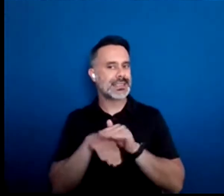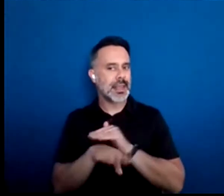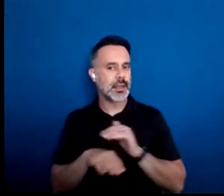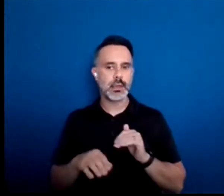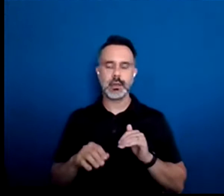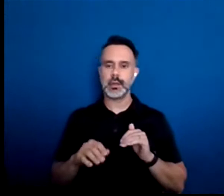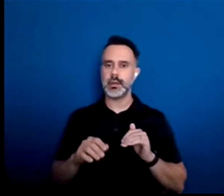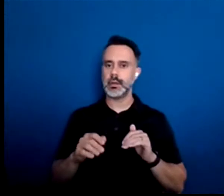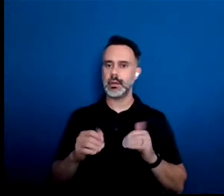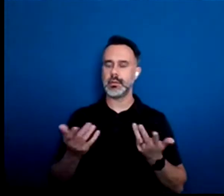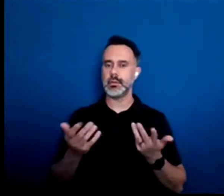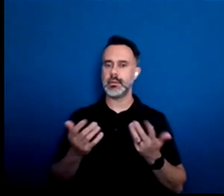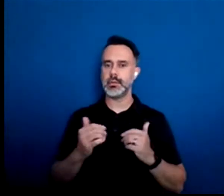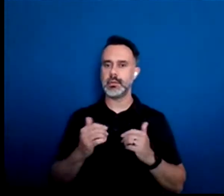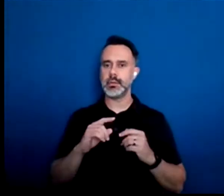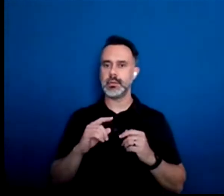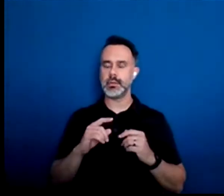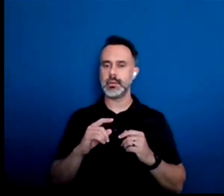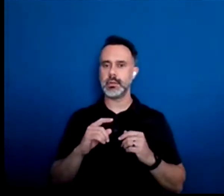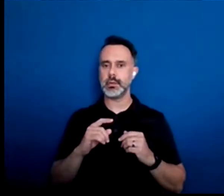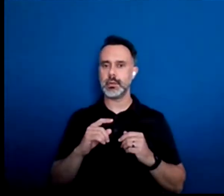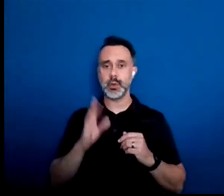vaccine available in our doctor's office?